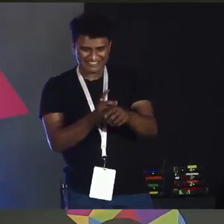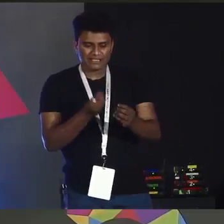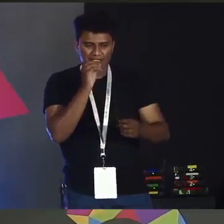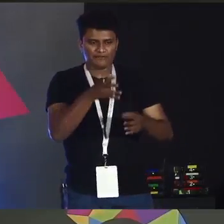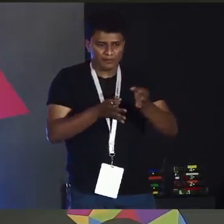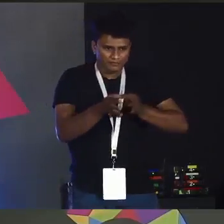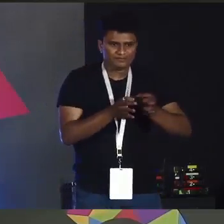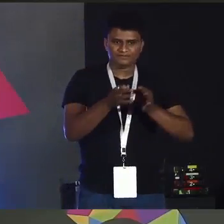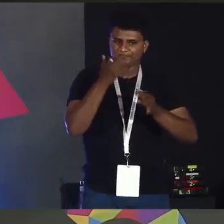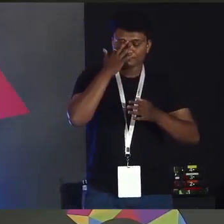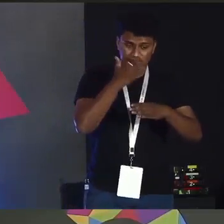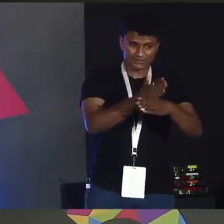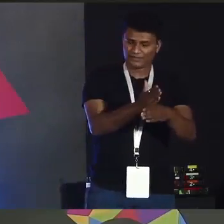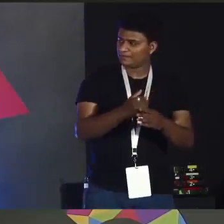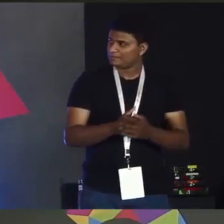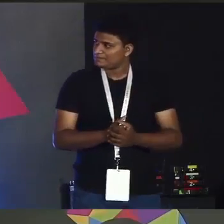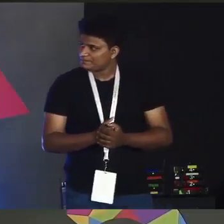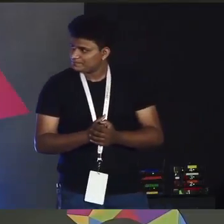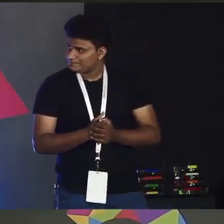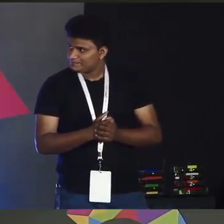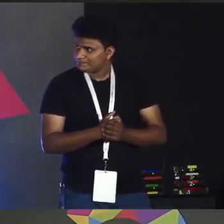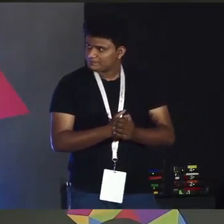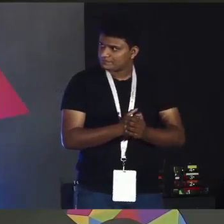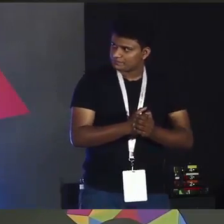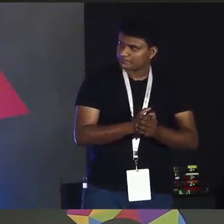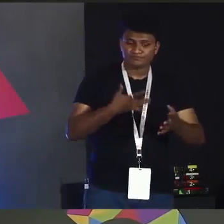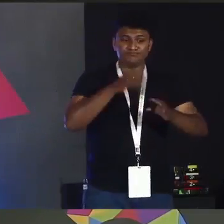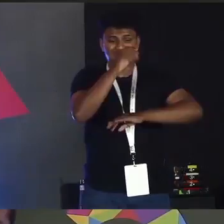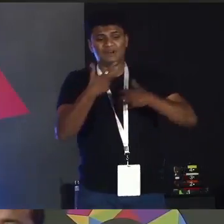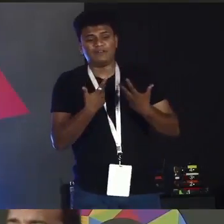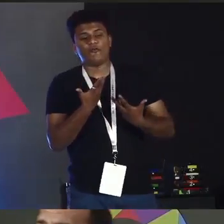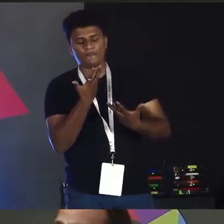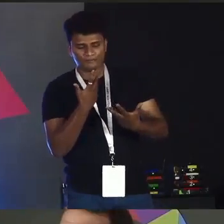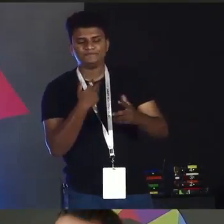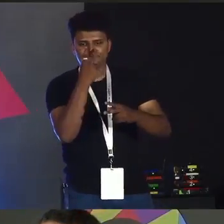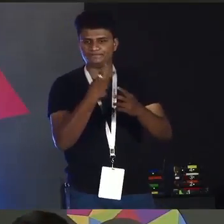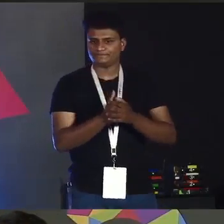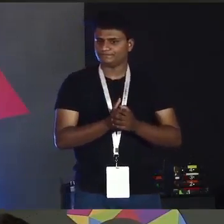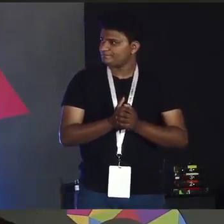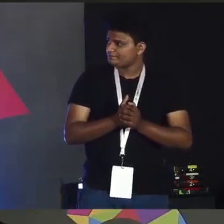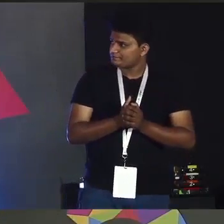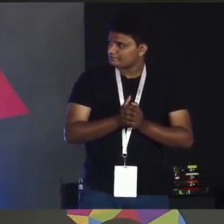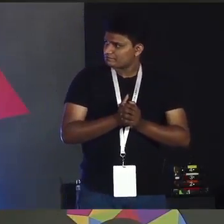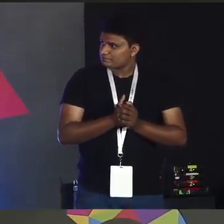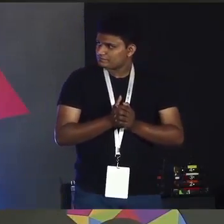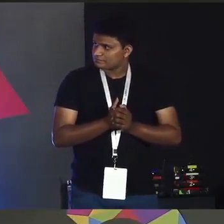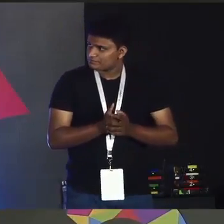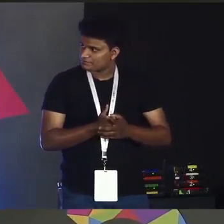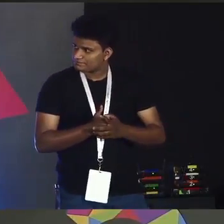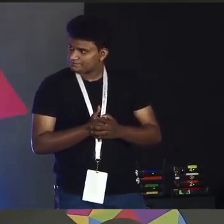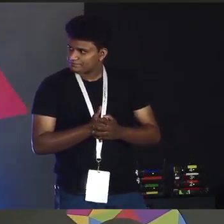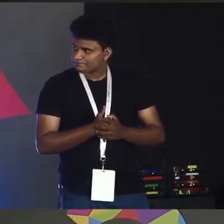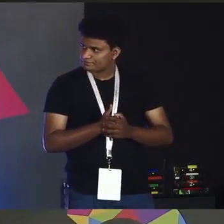you. And you know, and that's how you'll see what I'm trying to say. Yesterday only from the same stage, I was asking